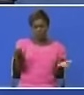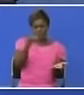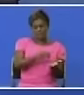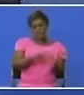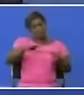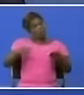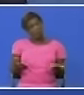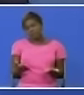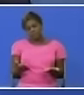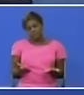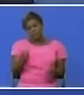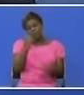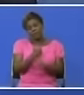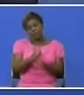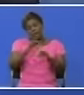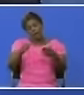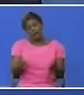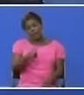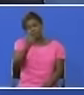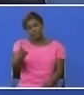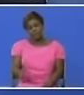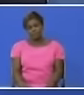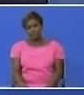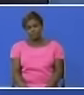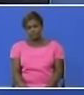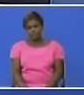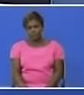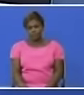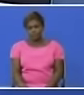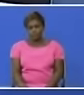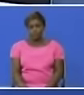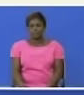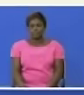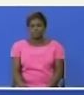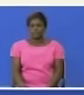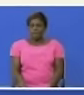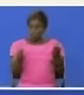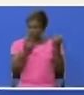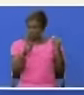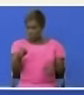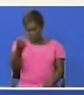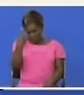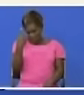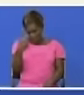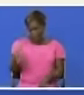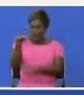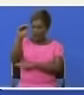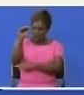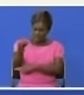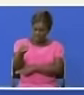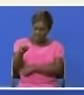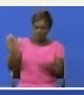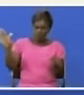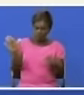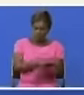Or, you know, how is that going to work specifically? With tremendous respect, this is the way it works. I hope you get it now. That we are asking for a policy